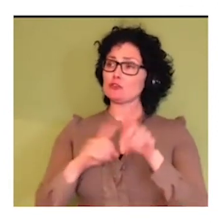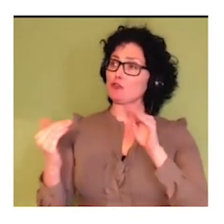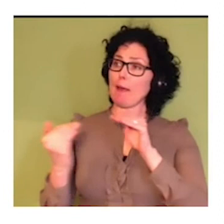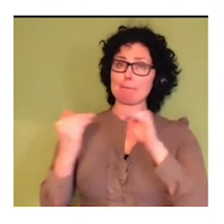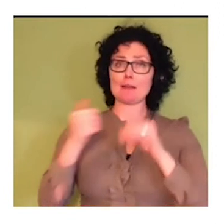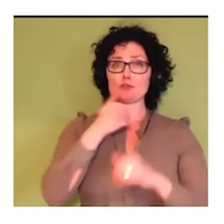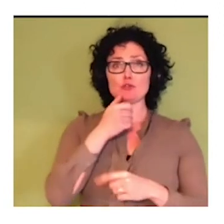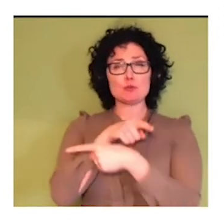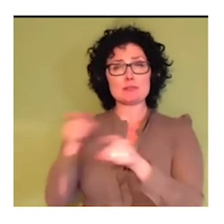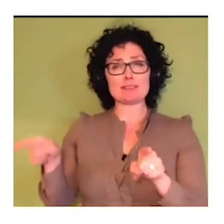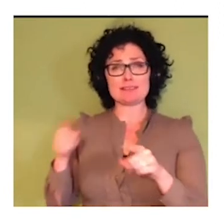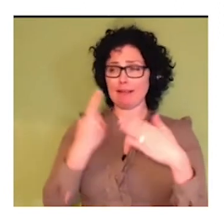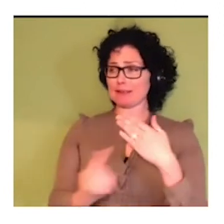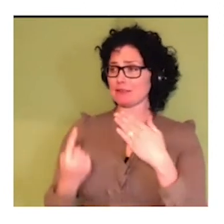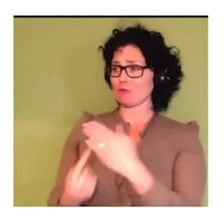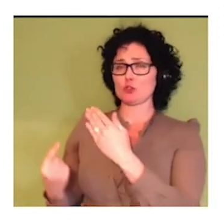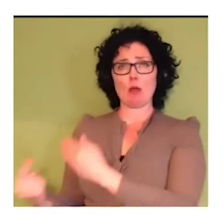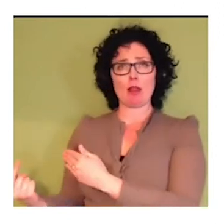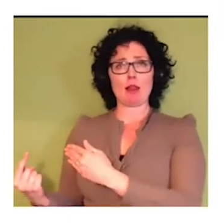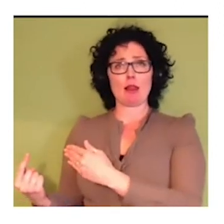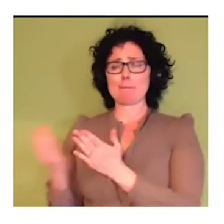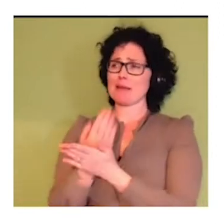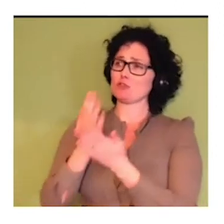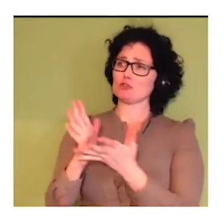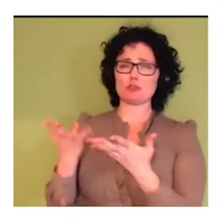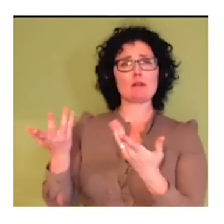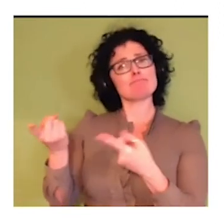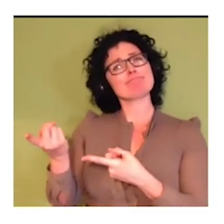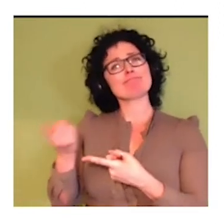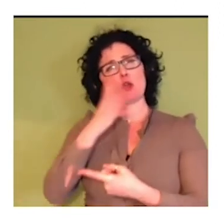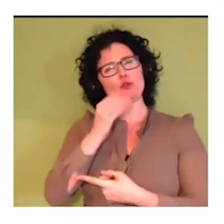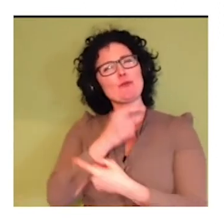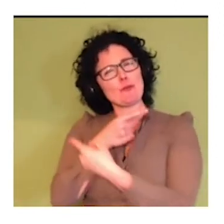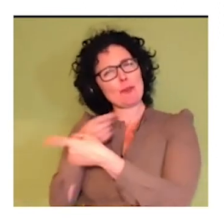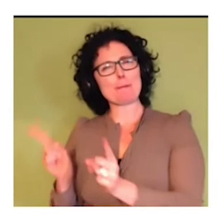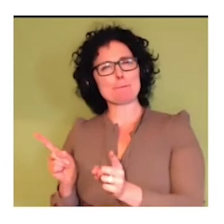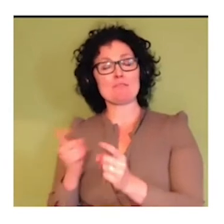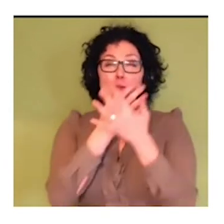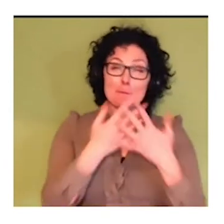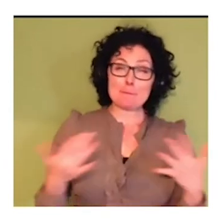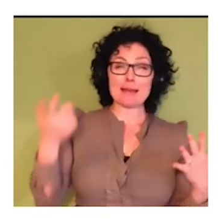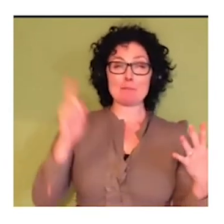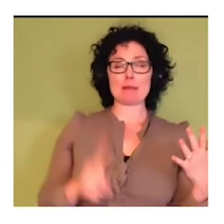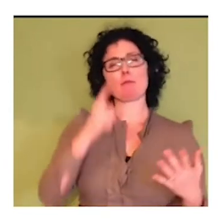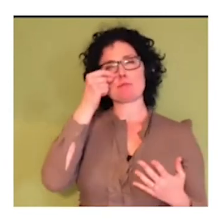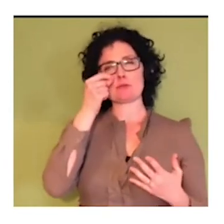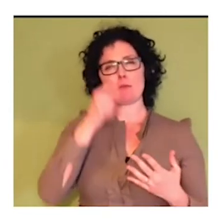possible, provide something acceptable to as many users as reasonably possible.